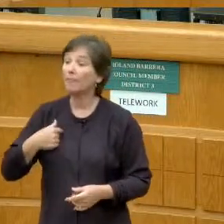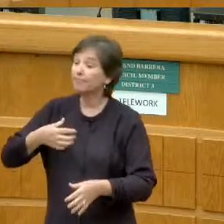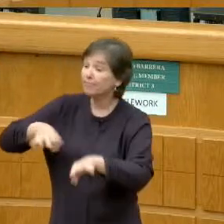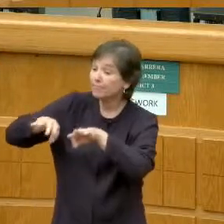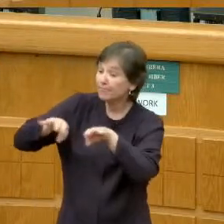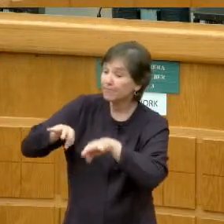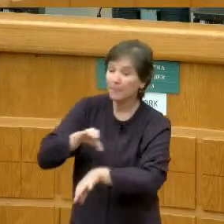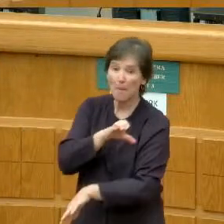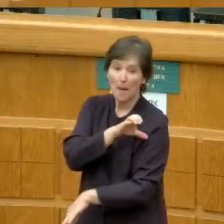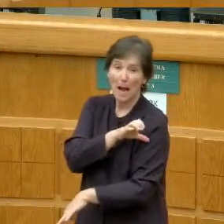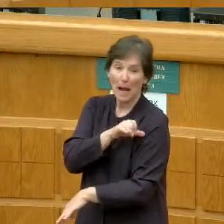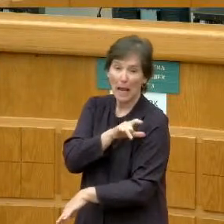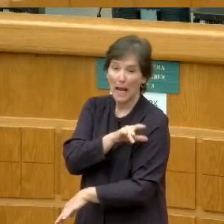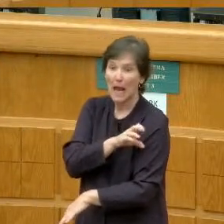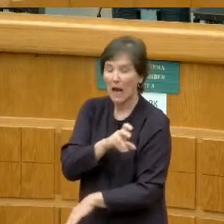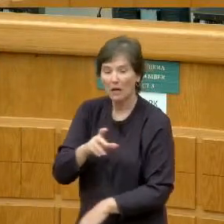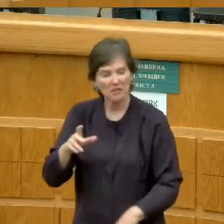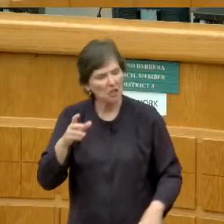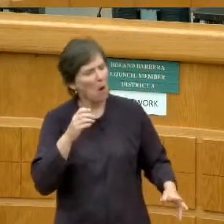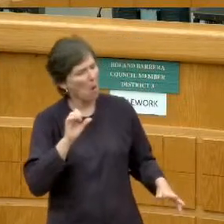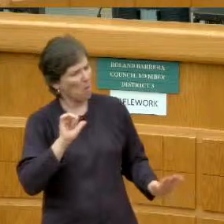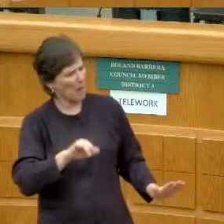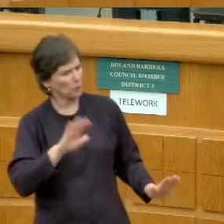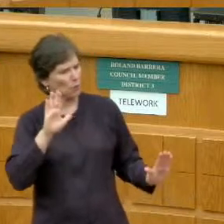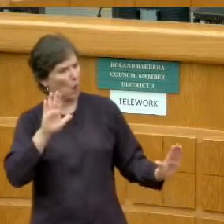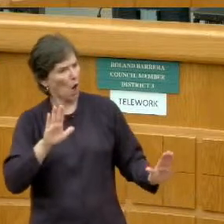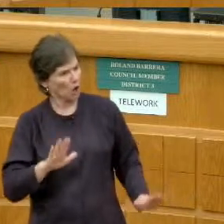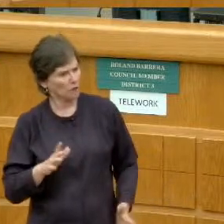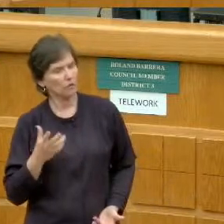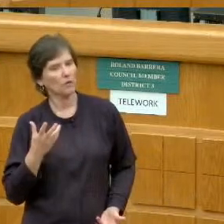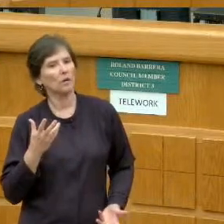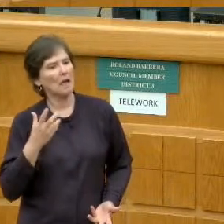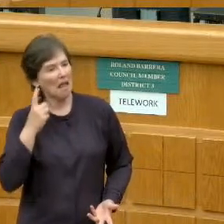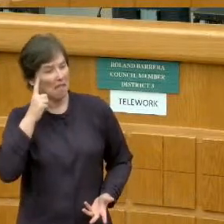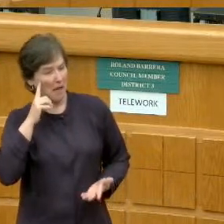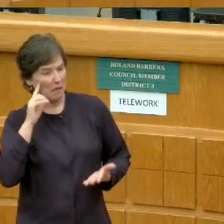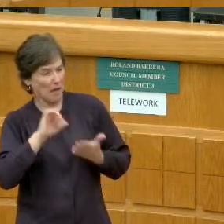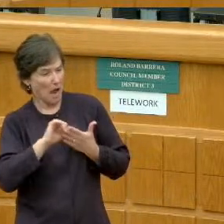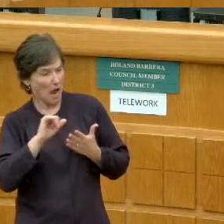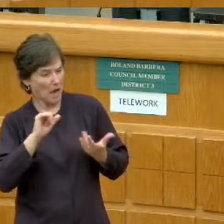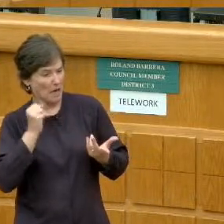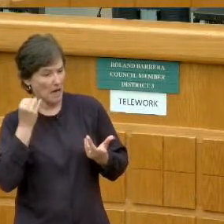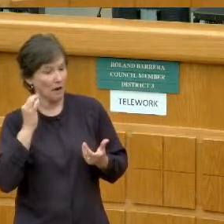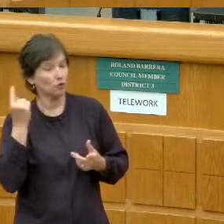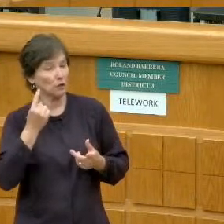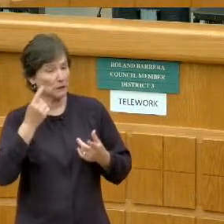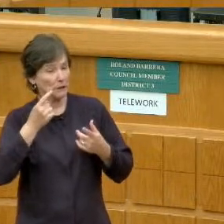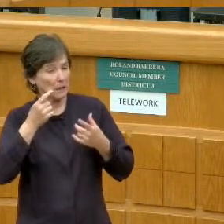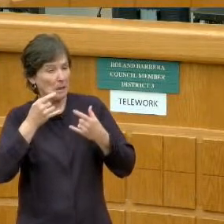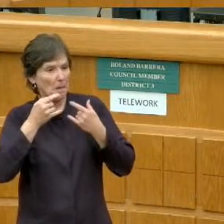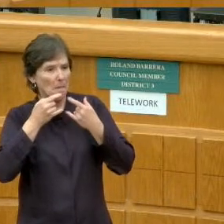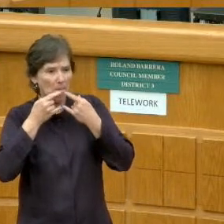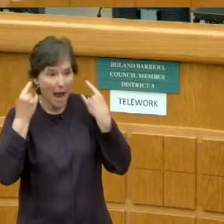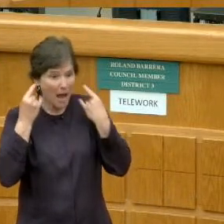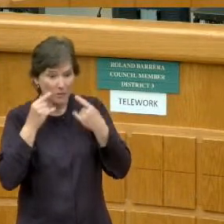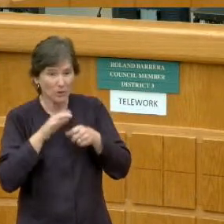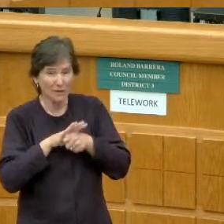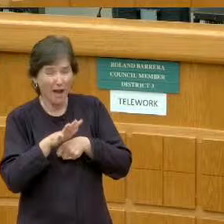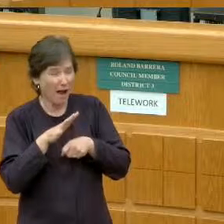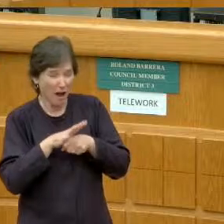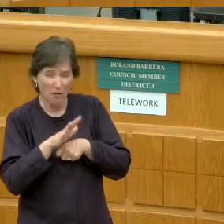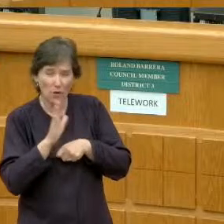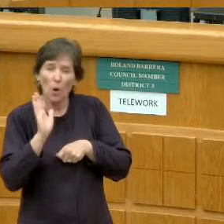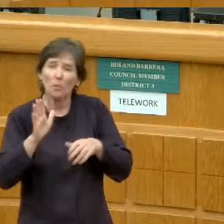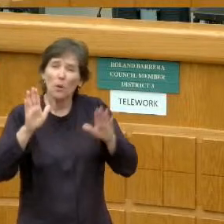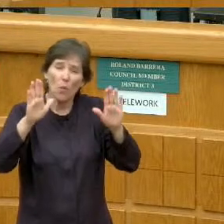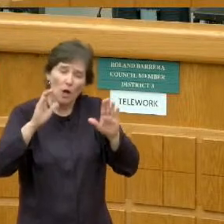great. He said, it would be wonderful to think that just this, and we pointed to our masks, would be enough. Or it would be great